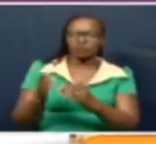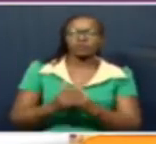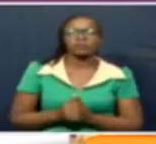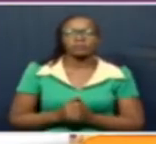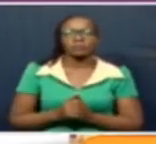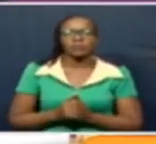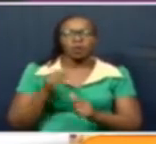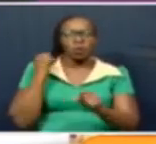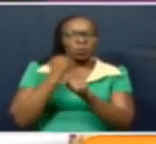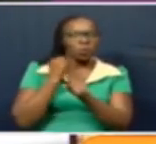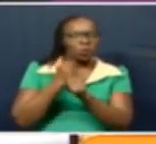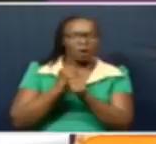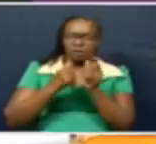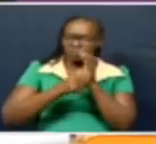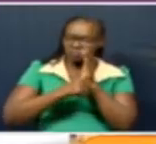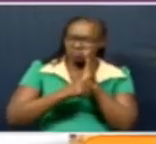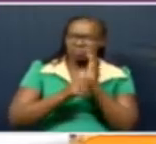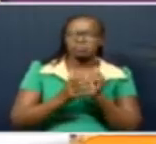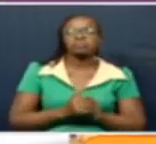hard-working,